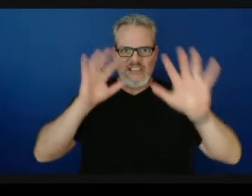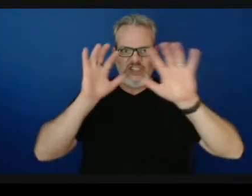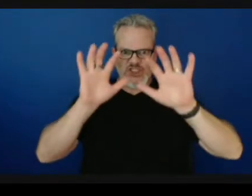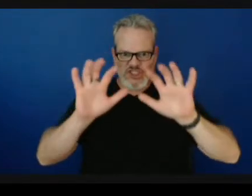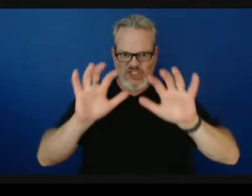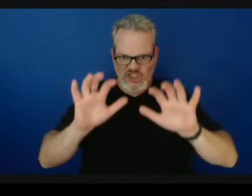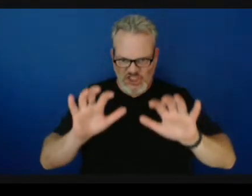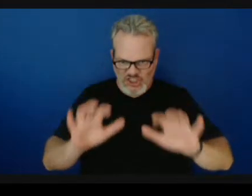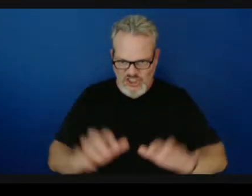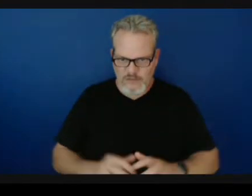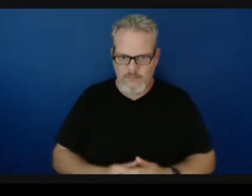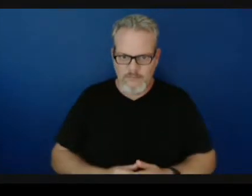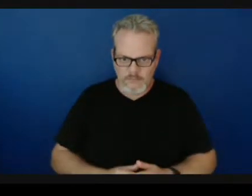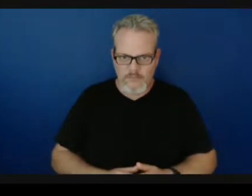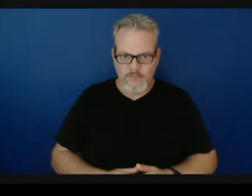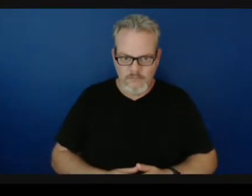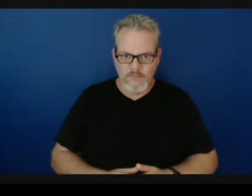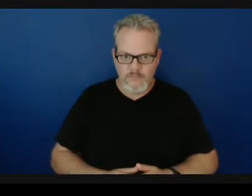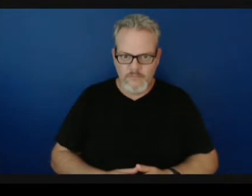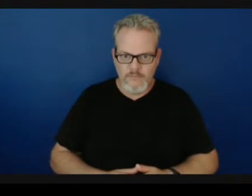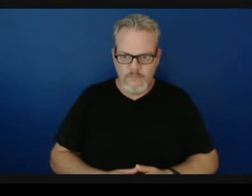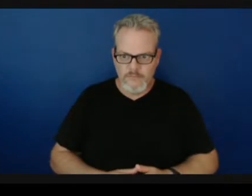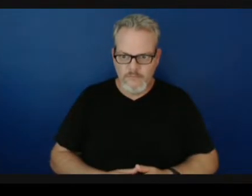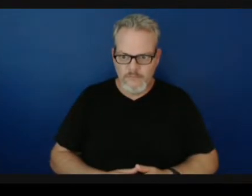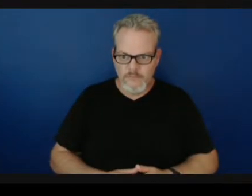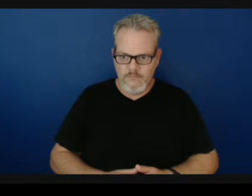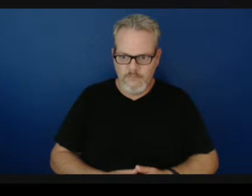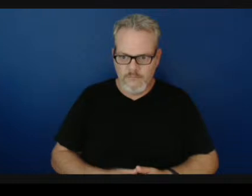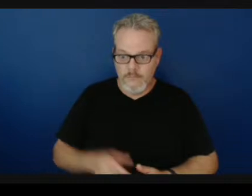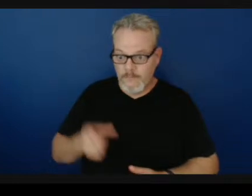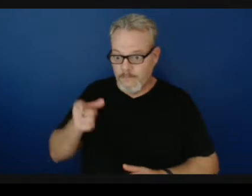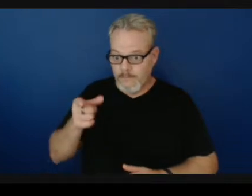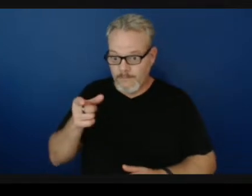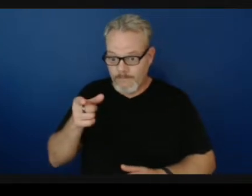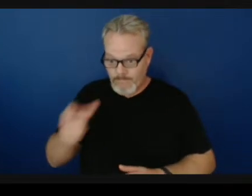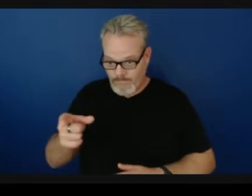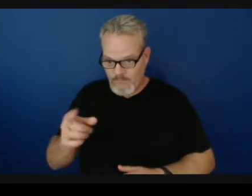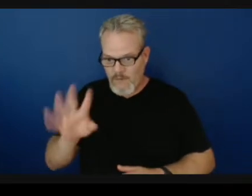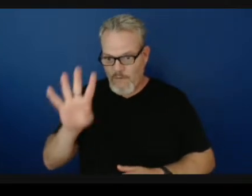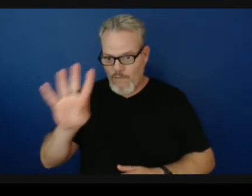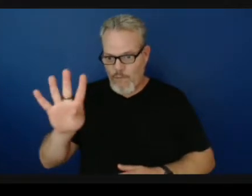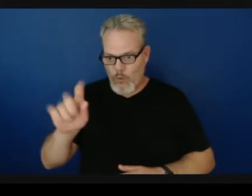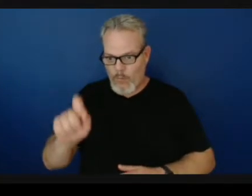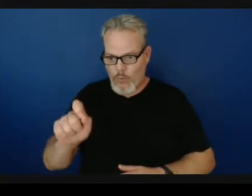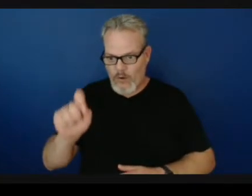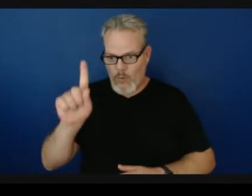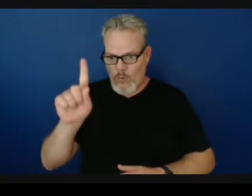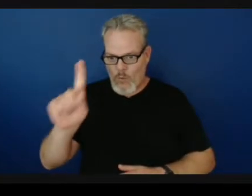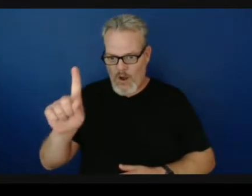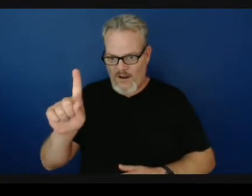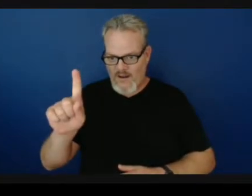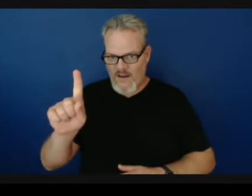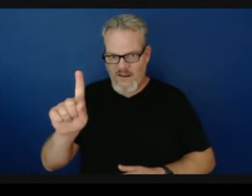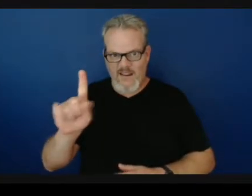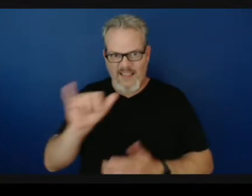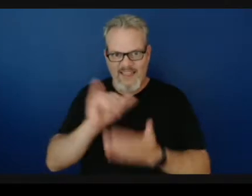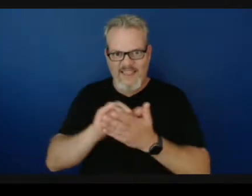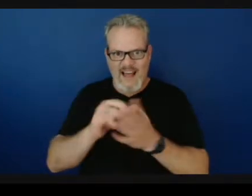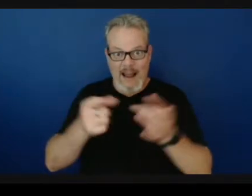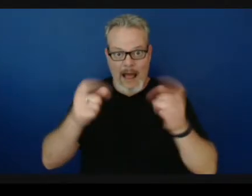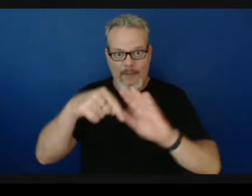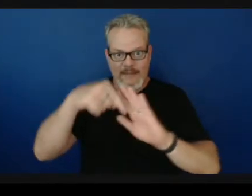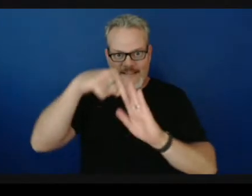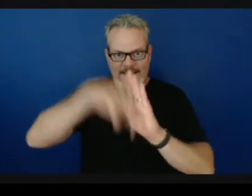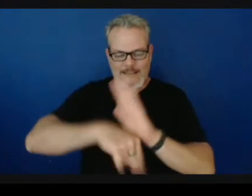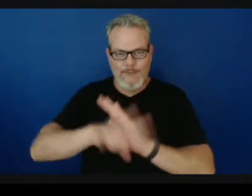So yeah, that looks pretty good right there. This right here is our magnitude 4.1 that occurred 4.2 miles down. This was on